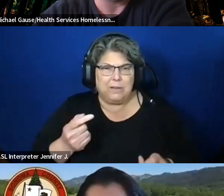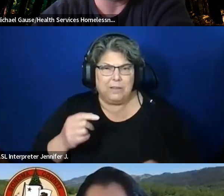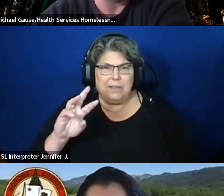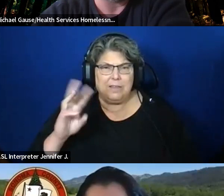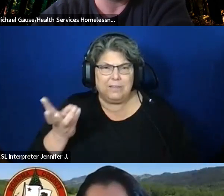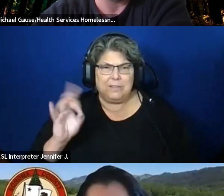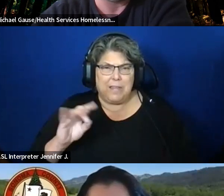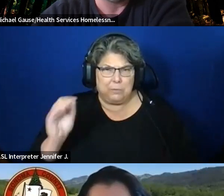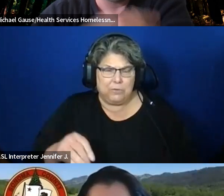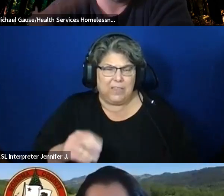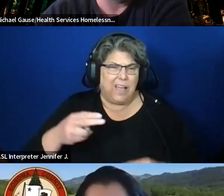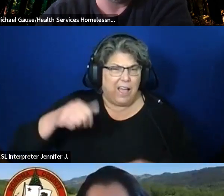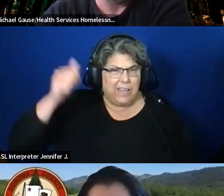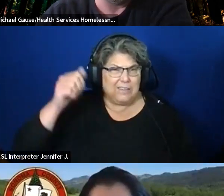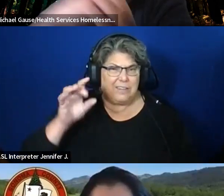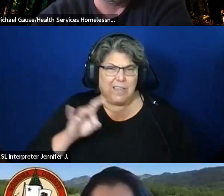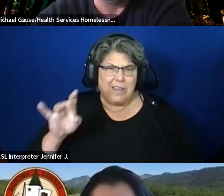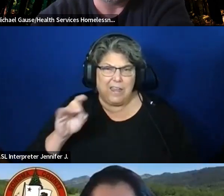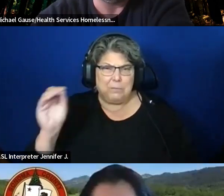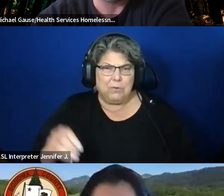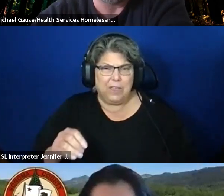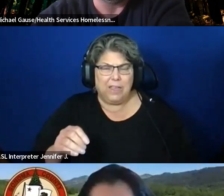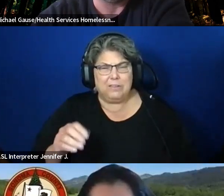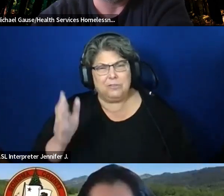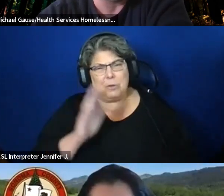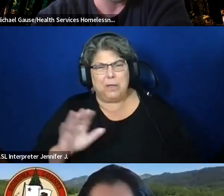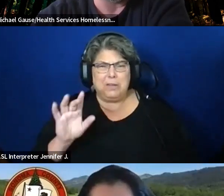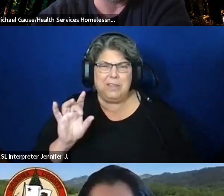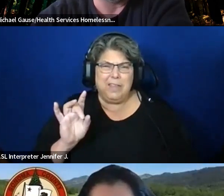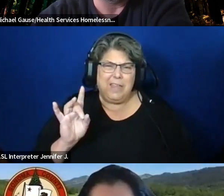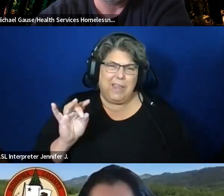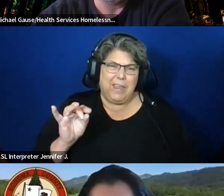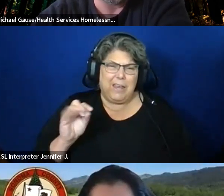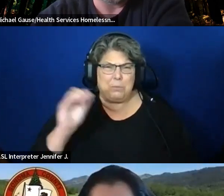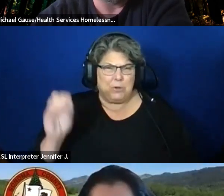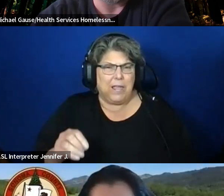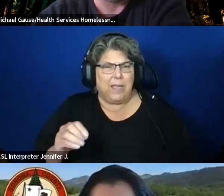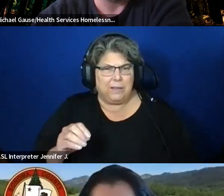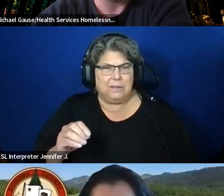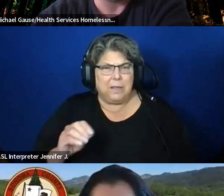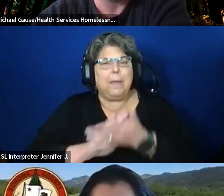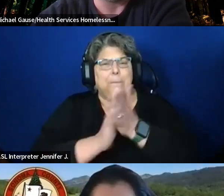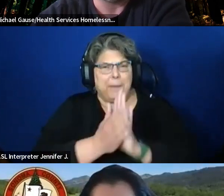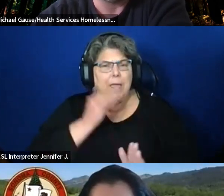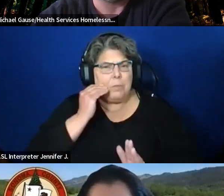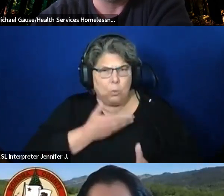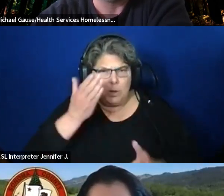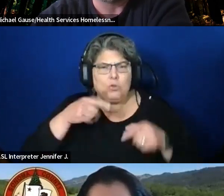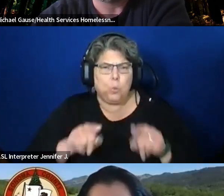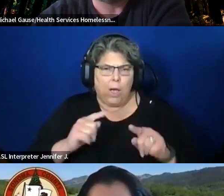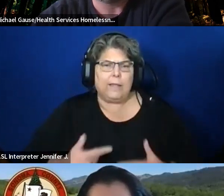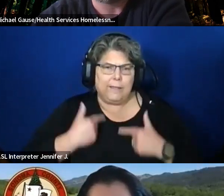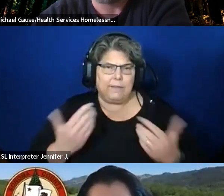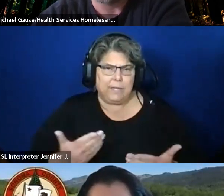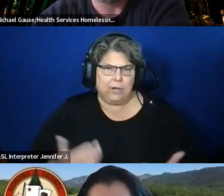The highest is 88%. Draw a figure in the middle, 80% or so became homeless here. So the folks who are